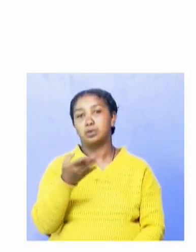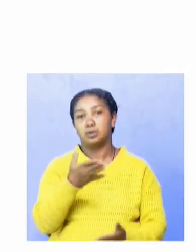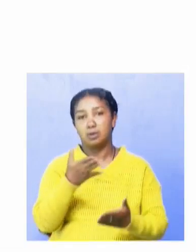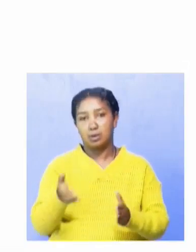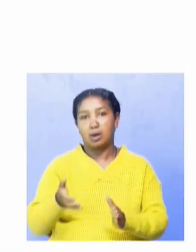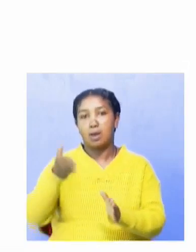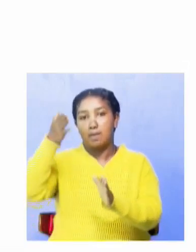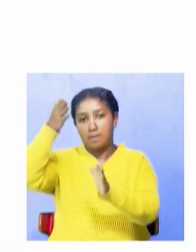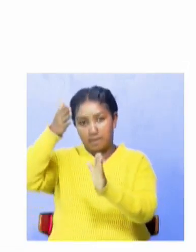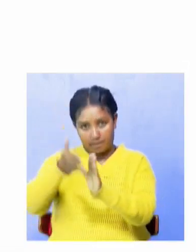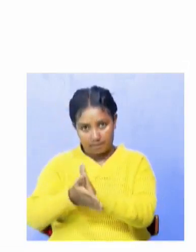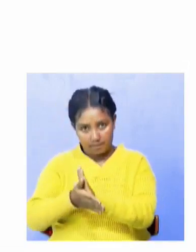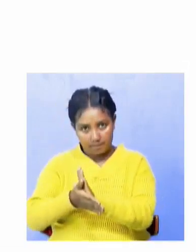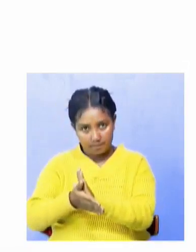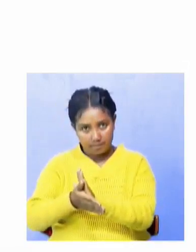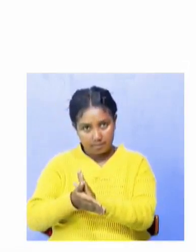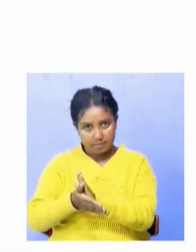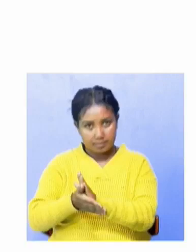happening.